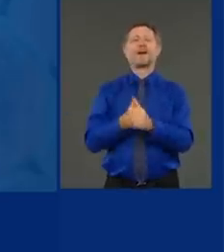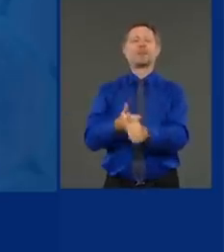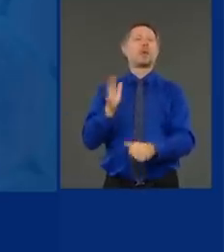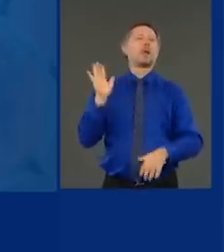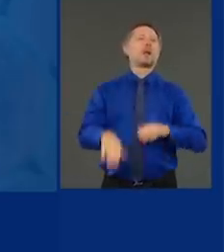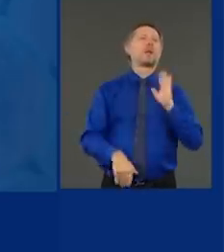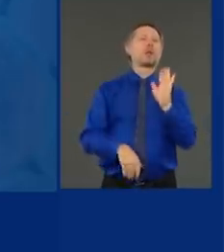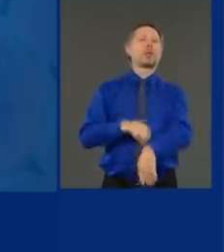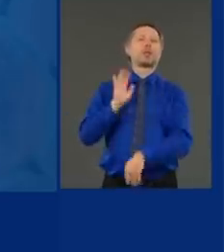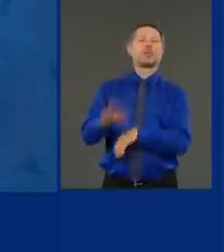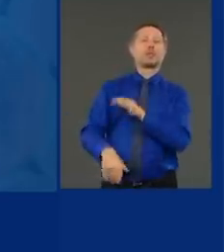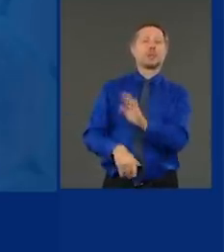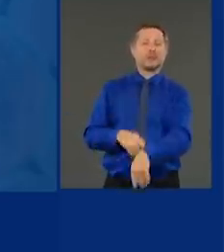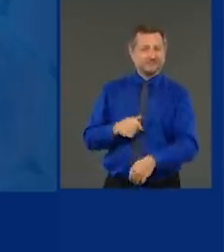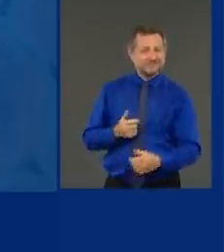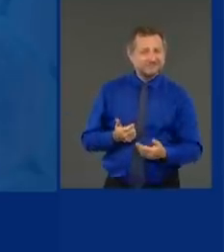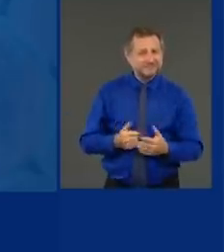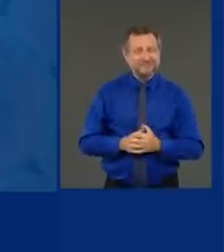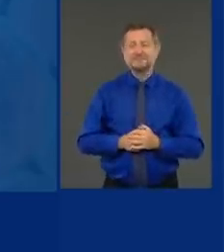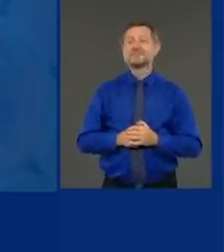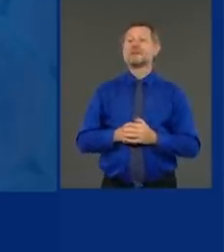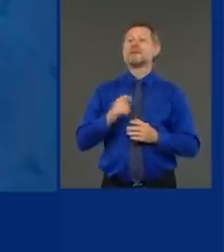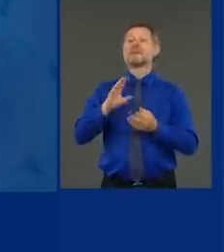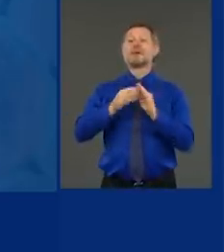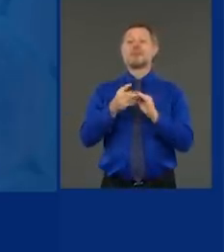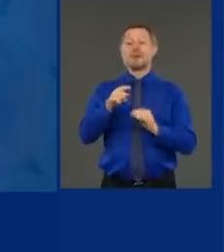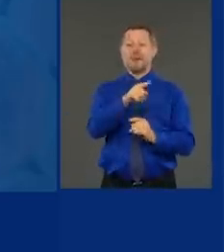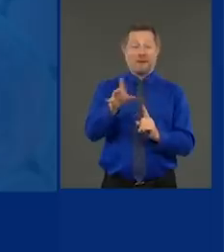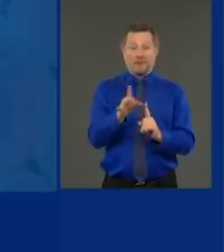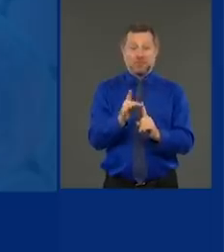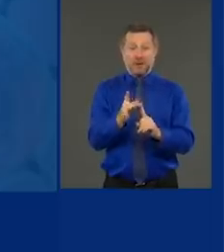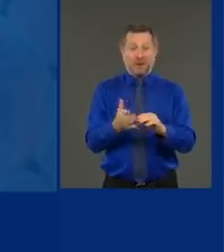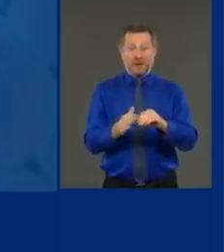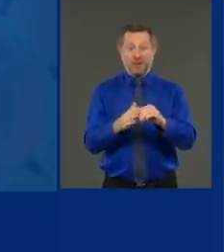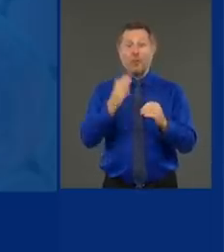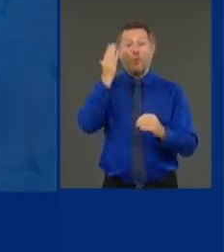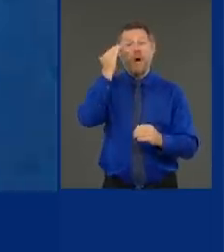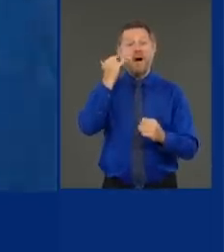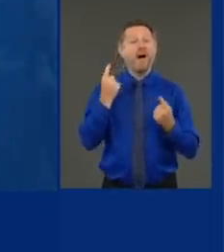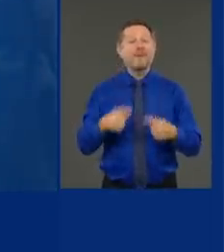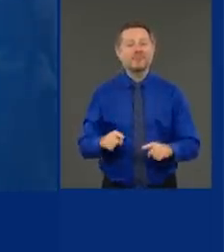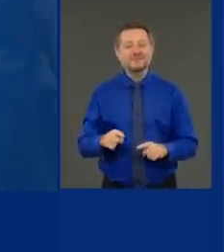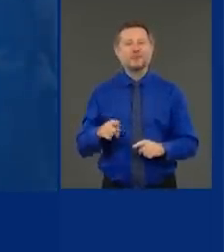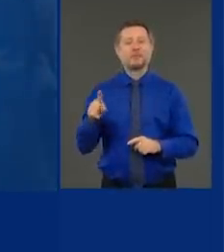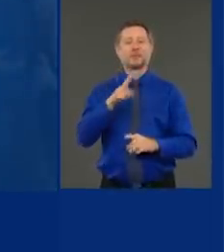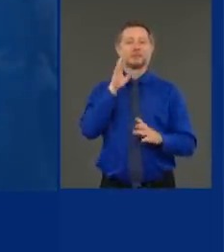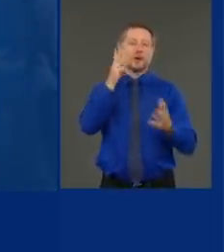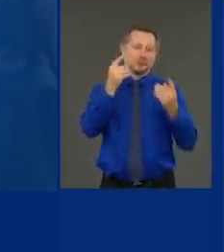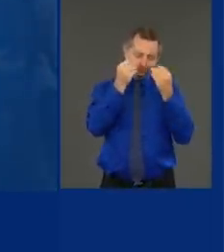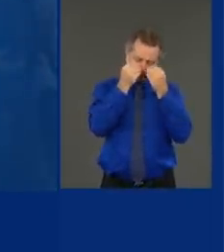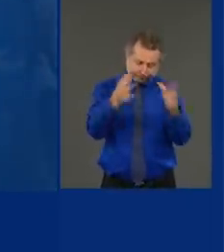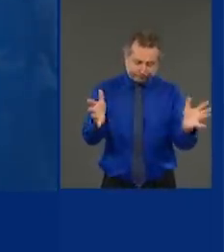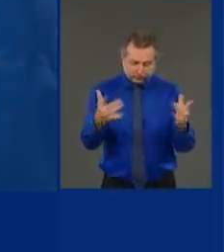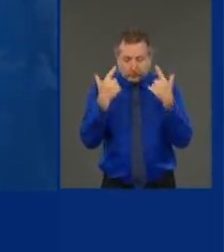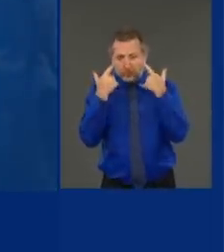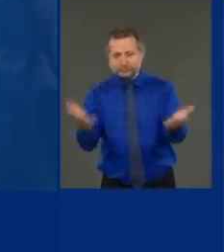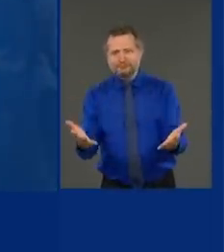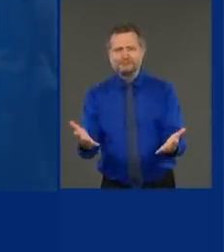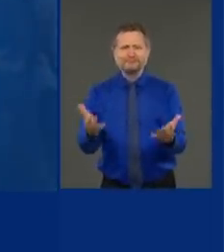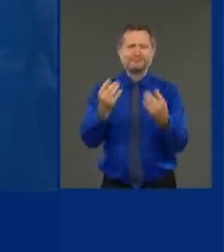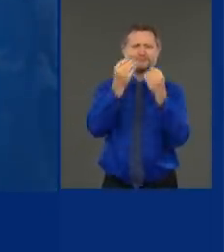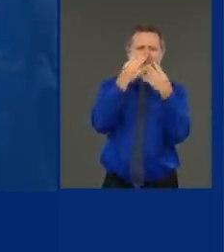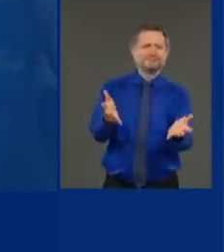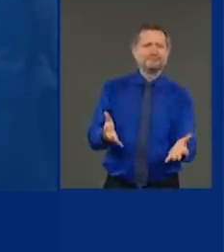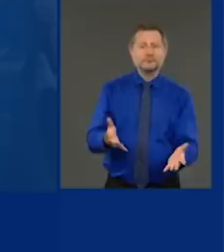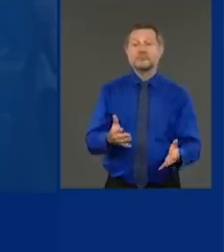The numbers are a result of the actions. And we have been disciplined, and we have to stay disciplined. In terms of